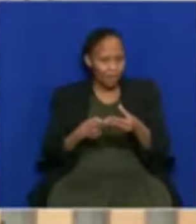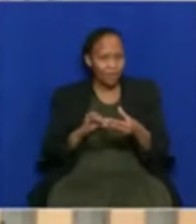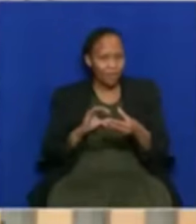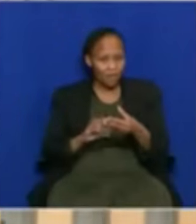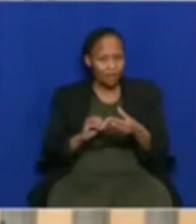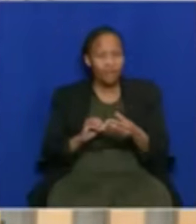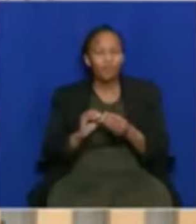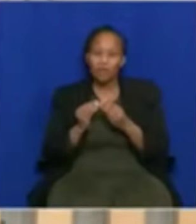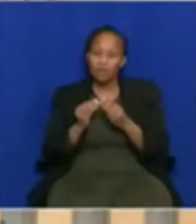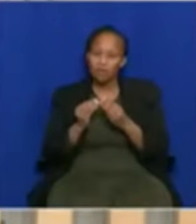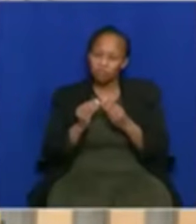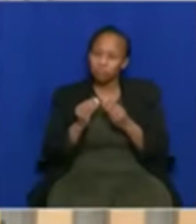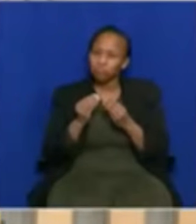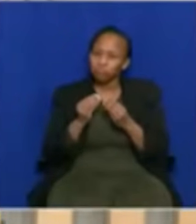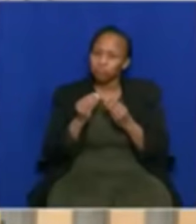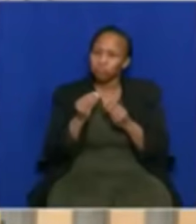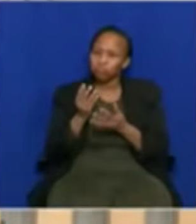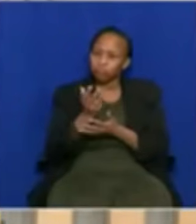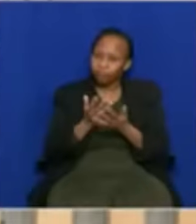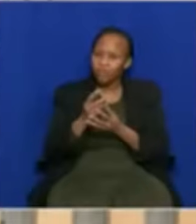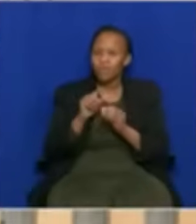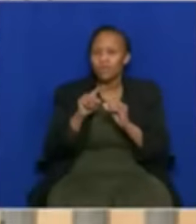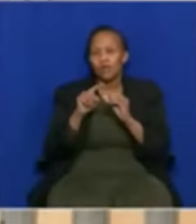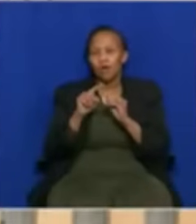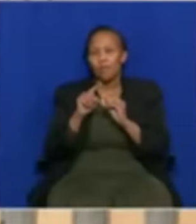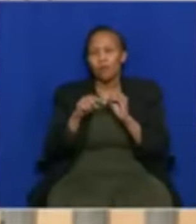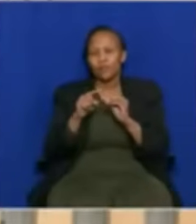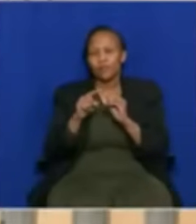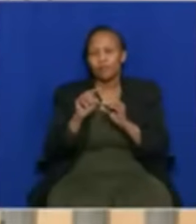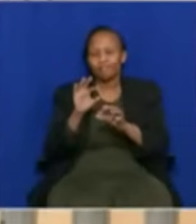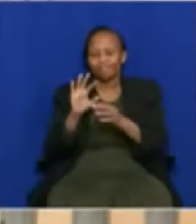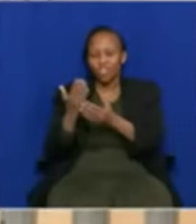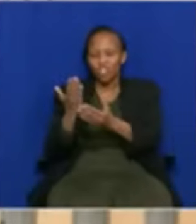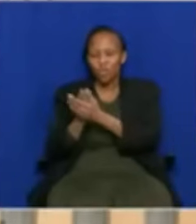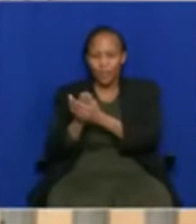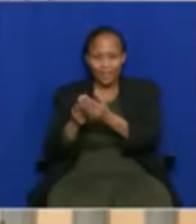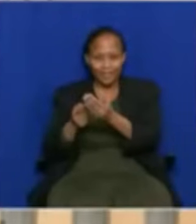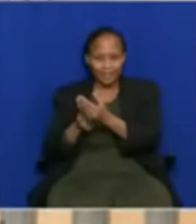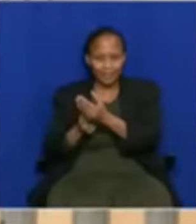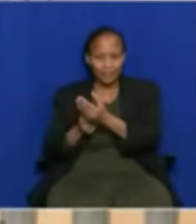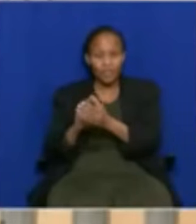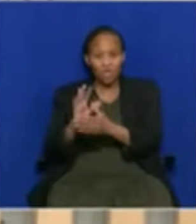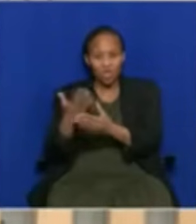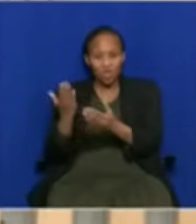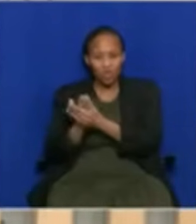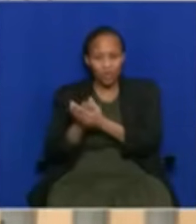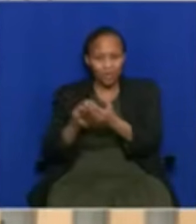Lists the dockets and gives an overview of what it's about.